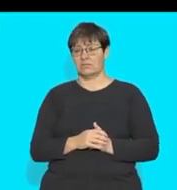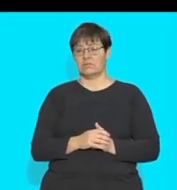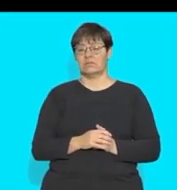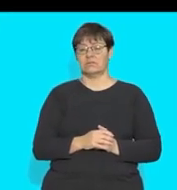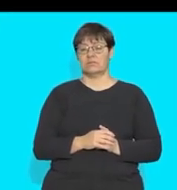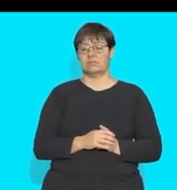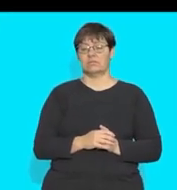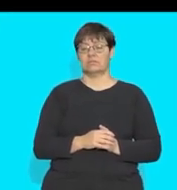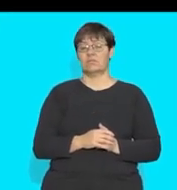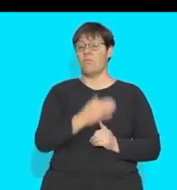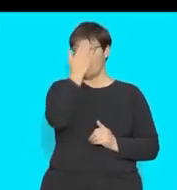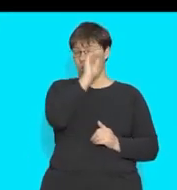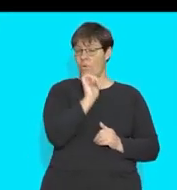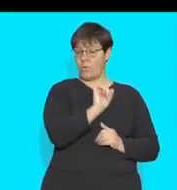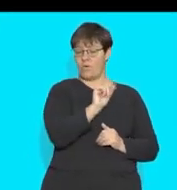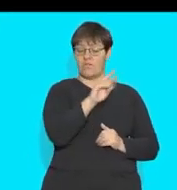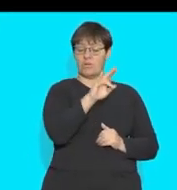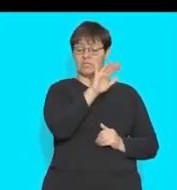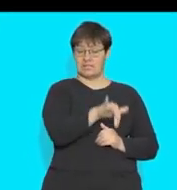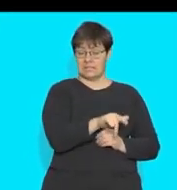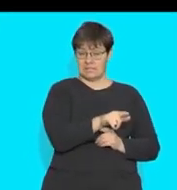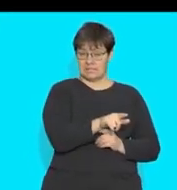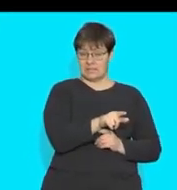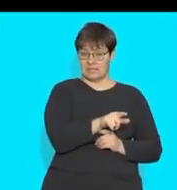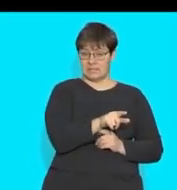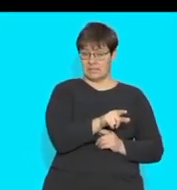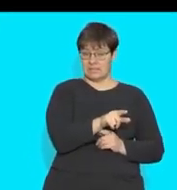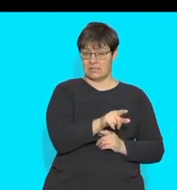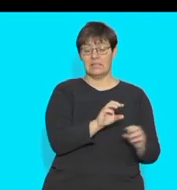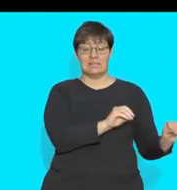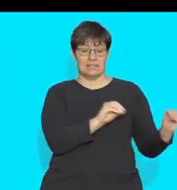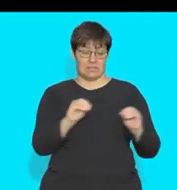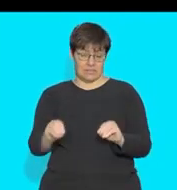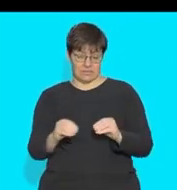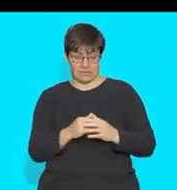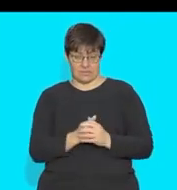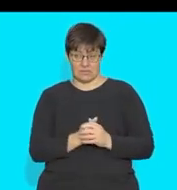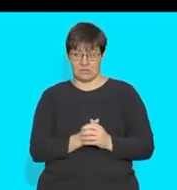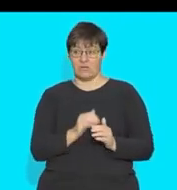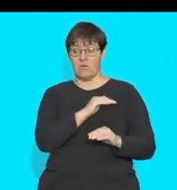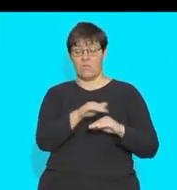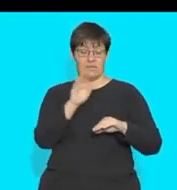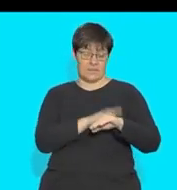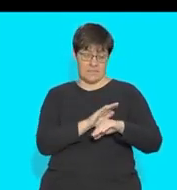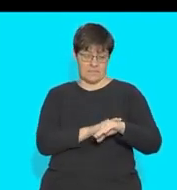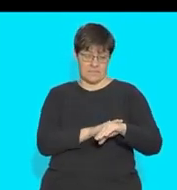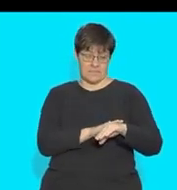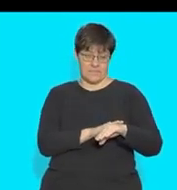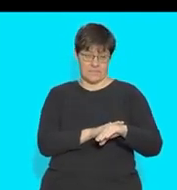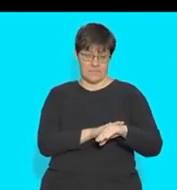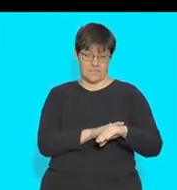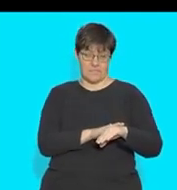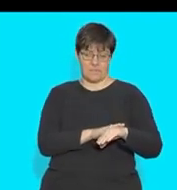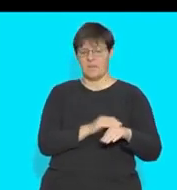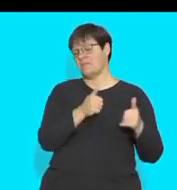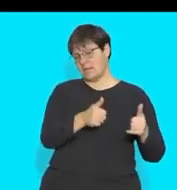done that velocity is displacement over time. So